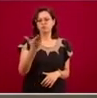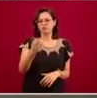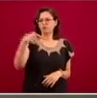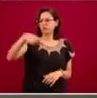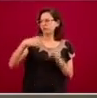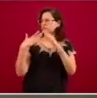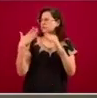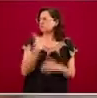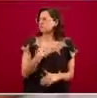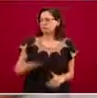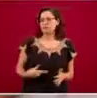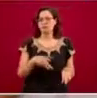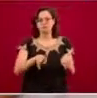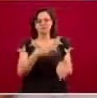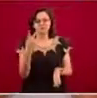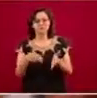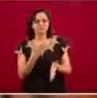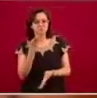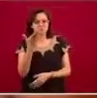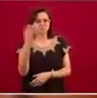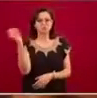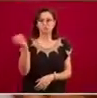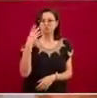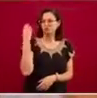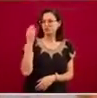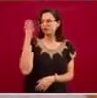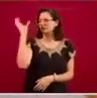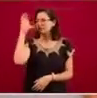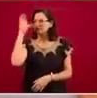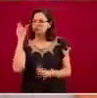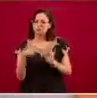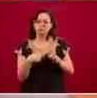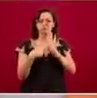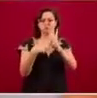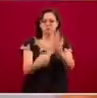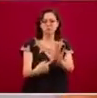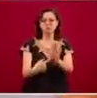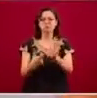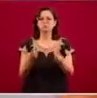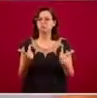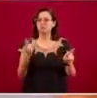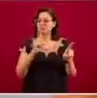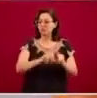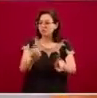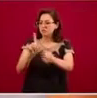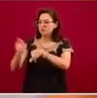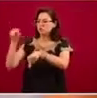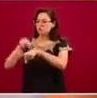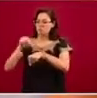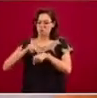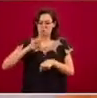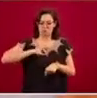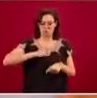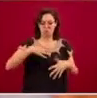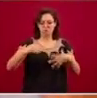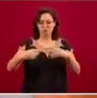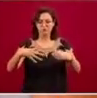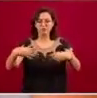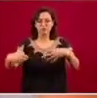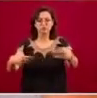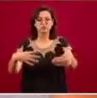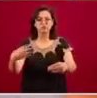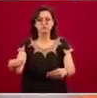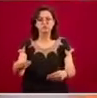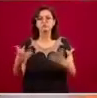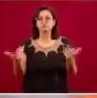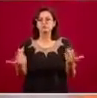Doctor, during the daily conferences you've been presenting, we have gotten to know the scientific evidence of